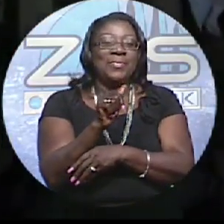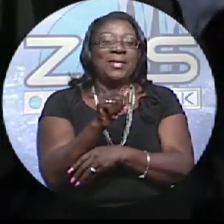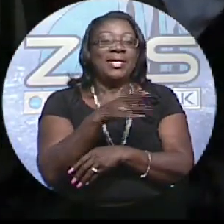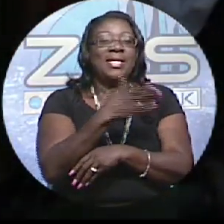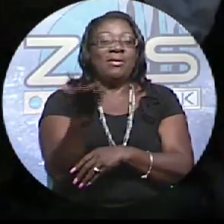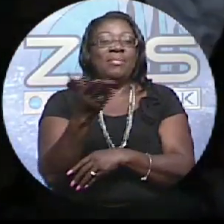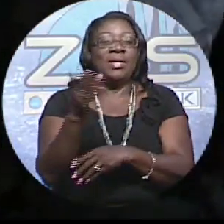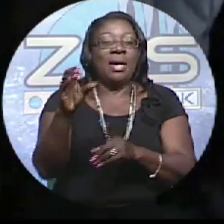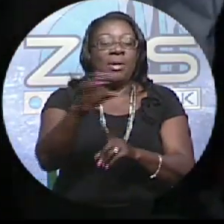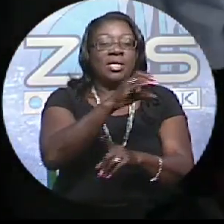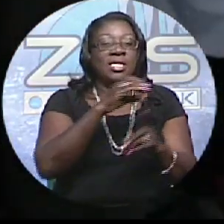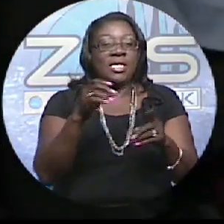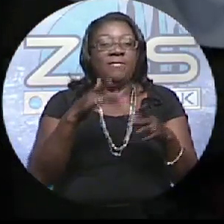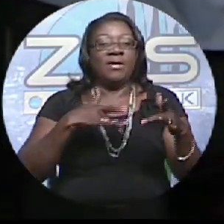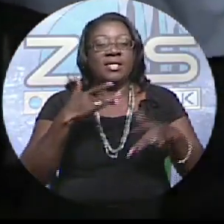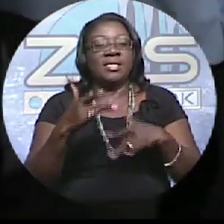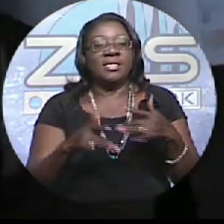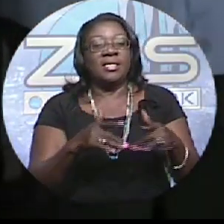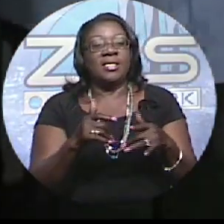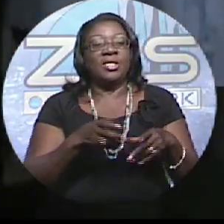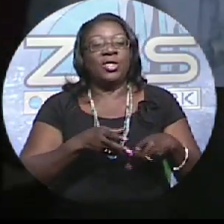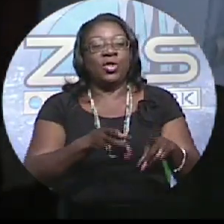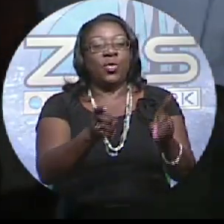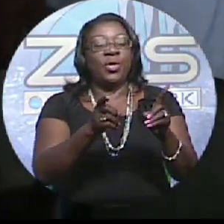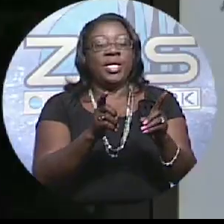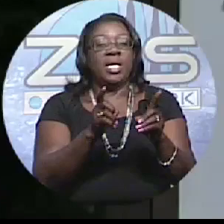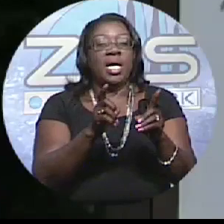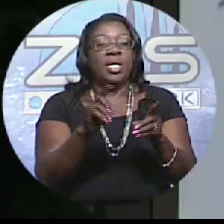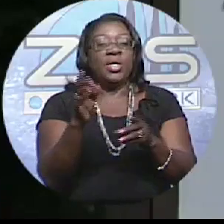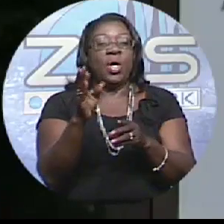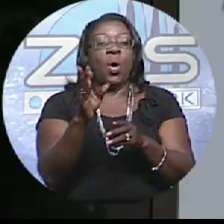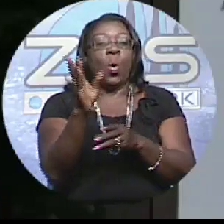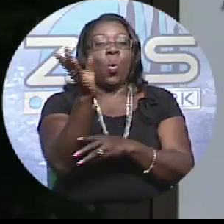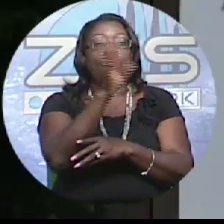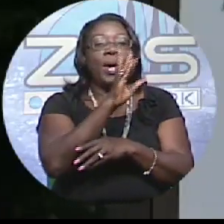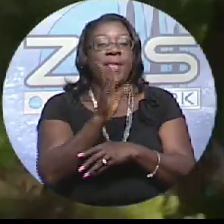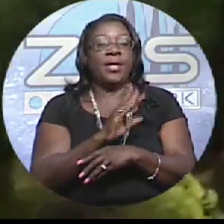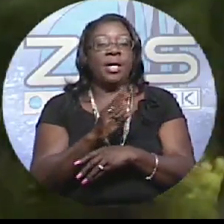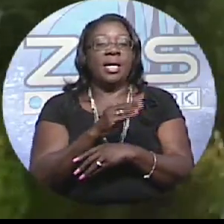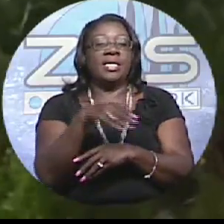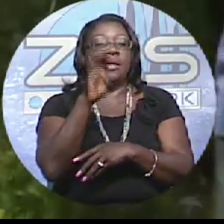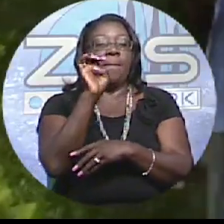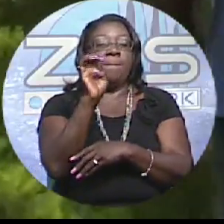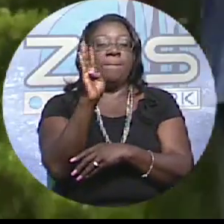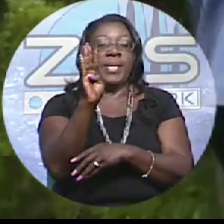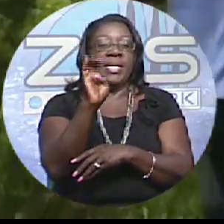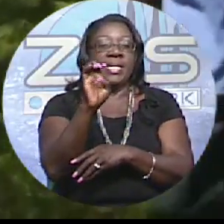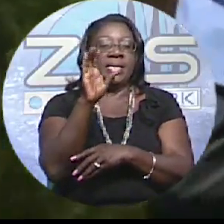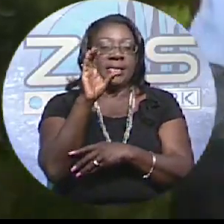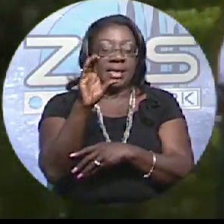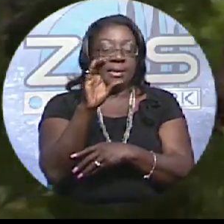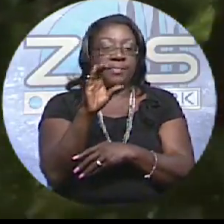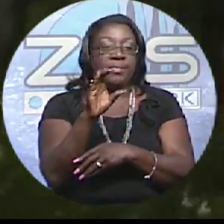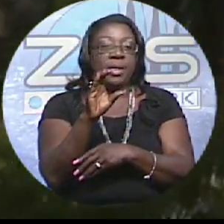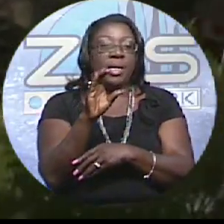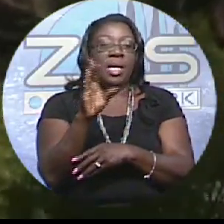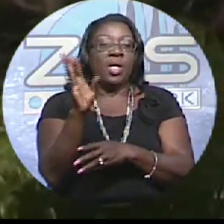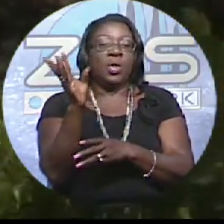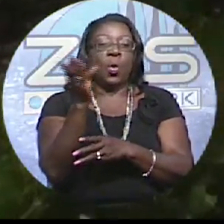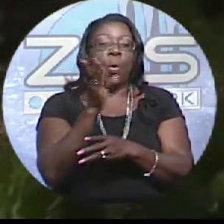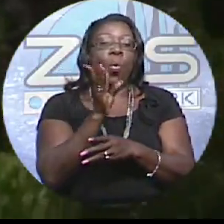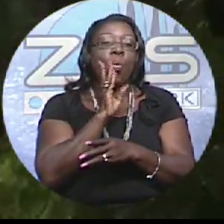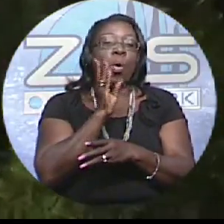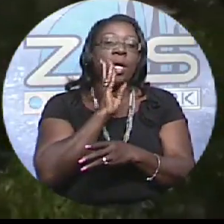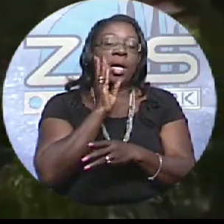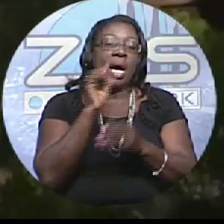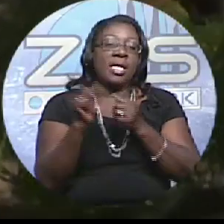the chief concerns during the inclement weather. BEC officials decline comment, but Alpheage Butler of Water and Sewerage says the